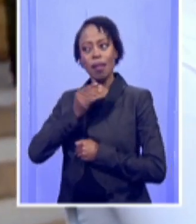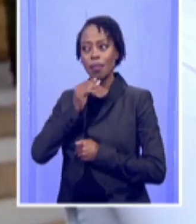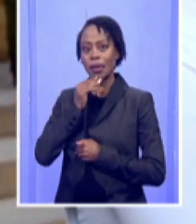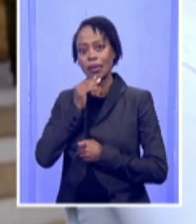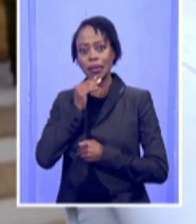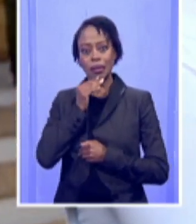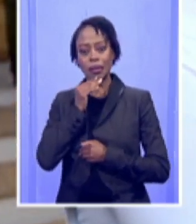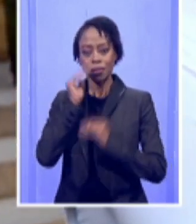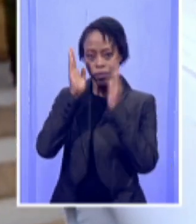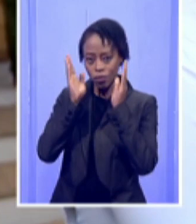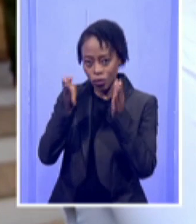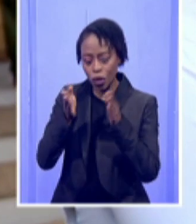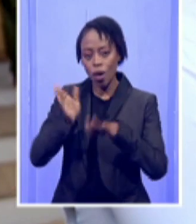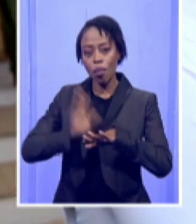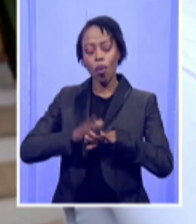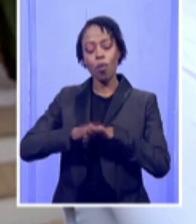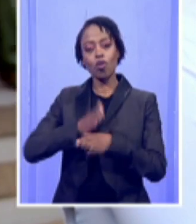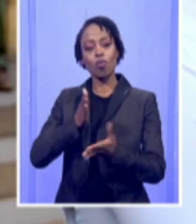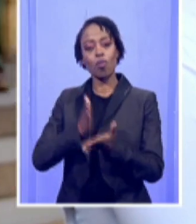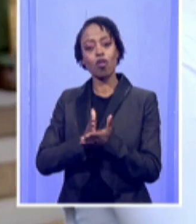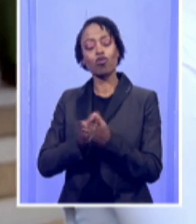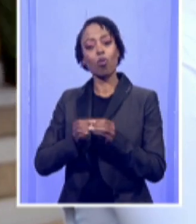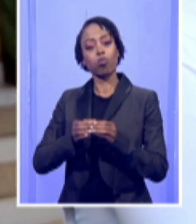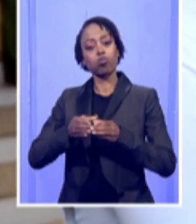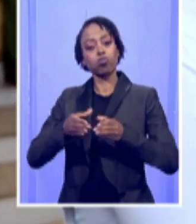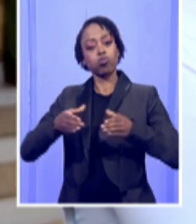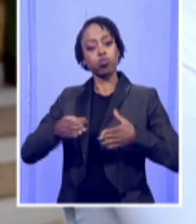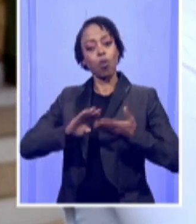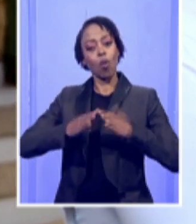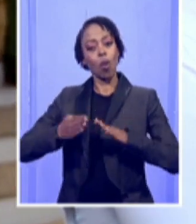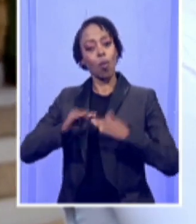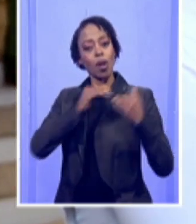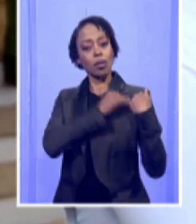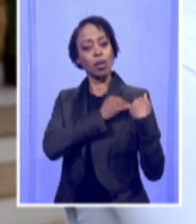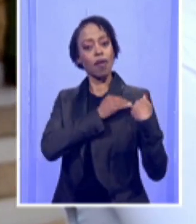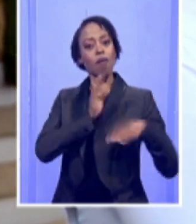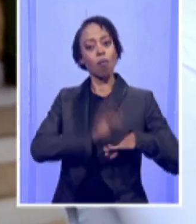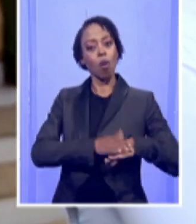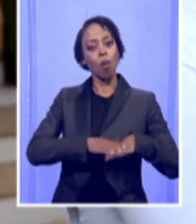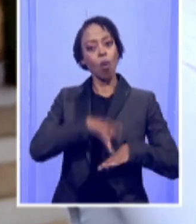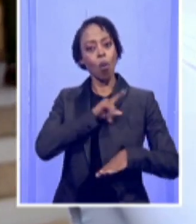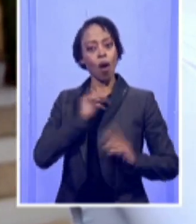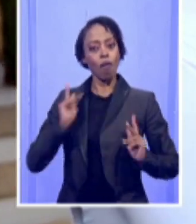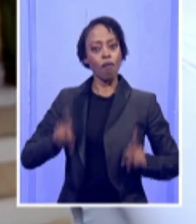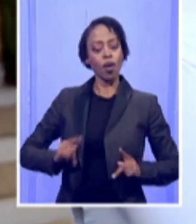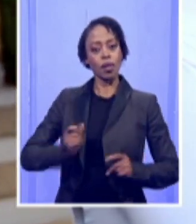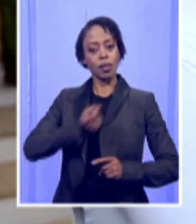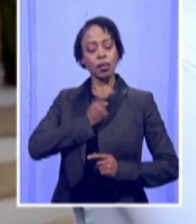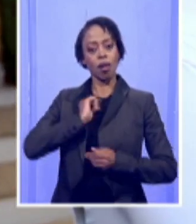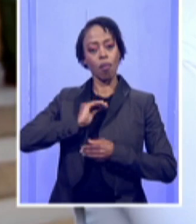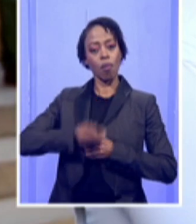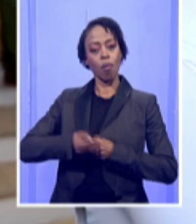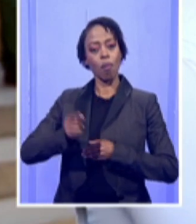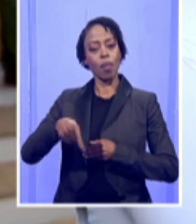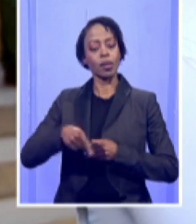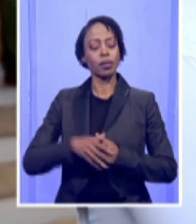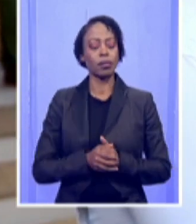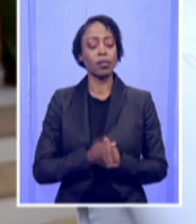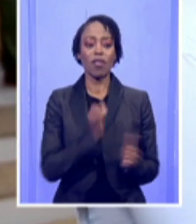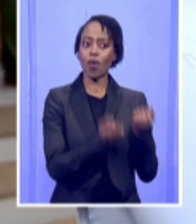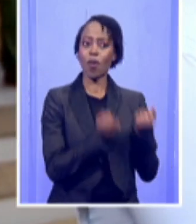our focus on strengthening our community safety structure so that we are physically able to defend ourselves when we're attacked, if the